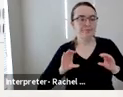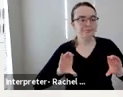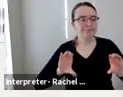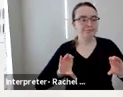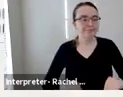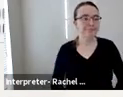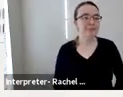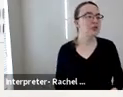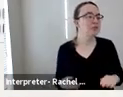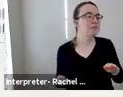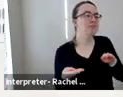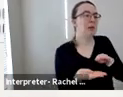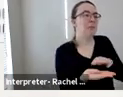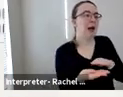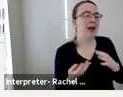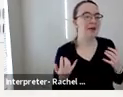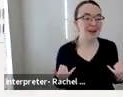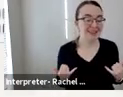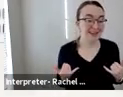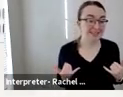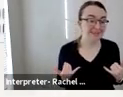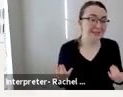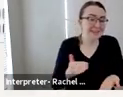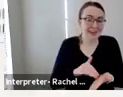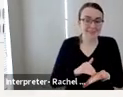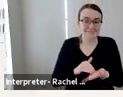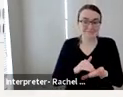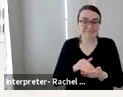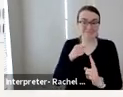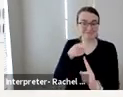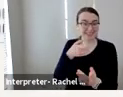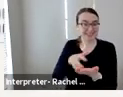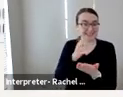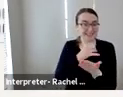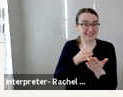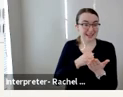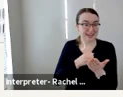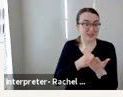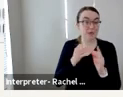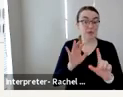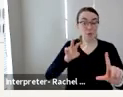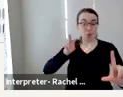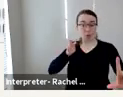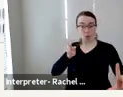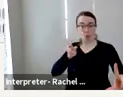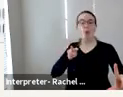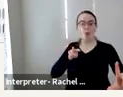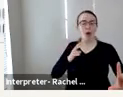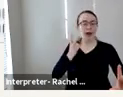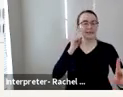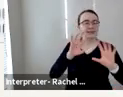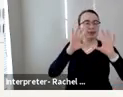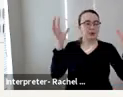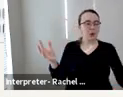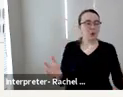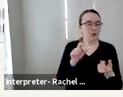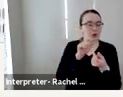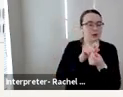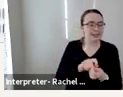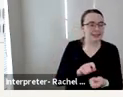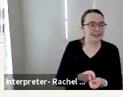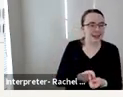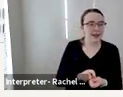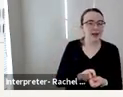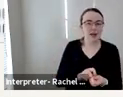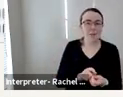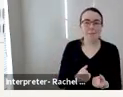just suggesting it right now because it's just a sketch. But from a distance, you start to see the detail start to pull